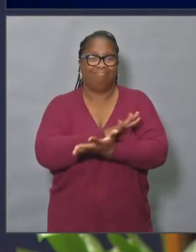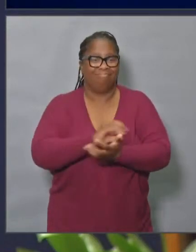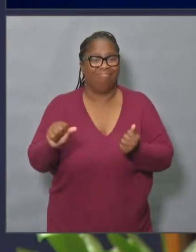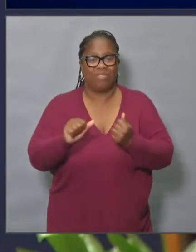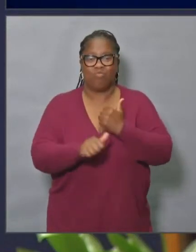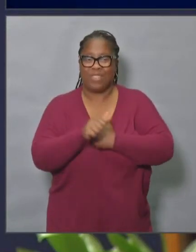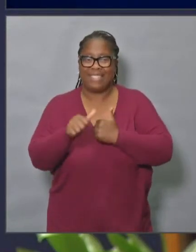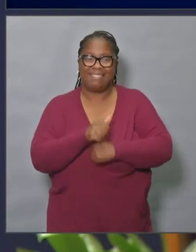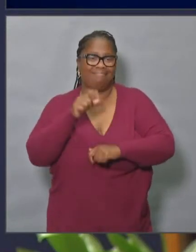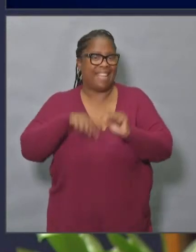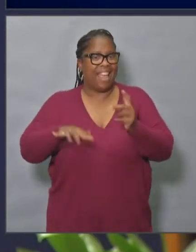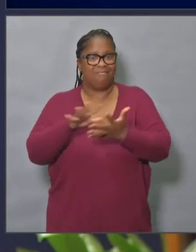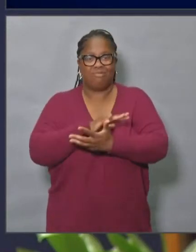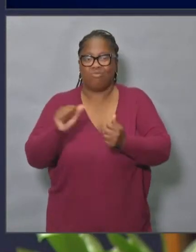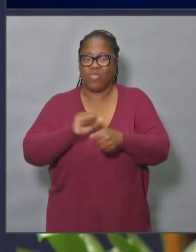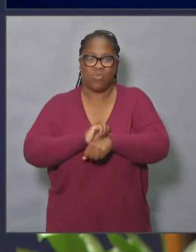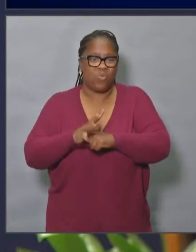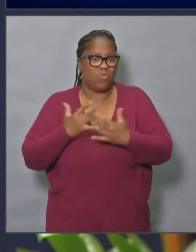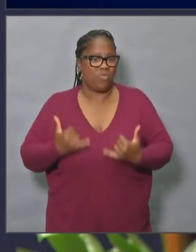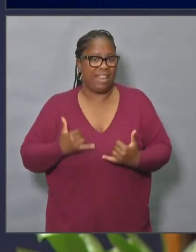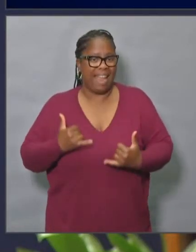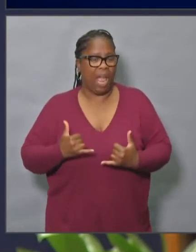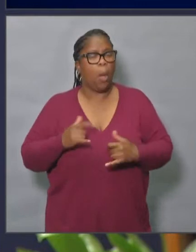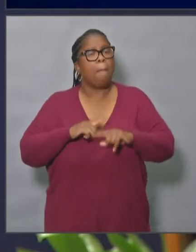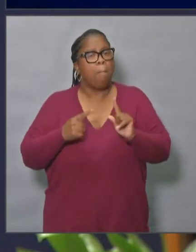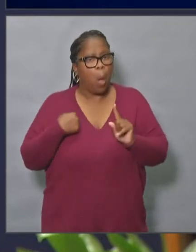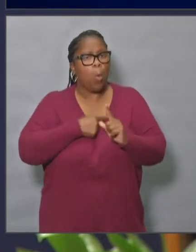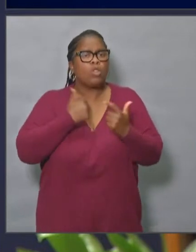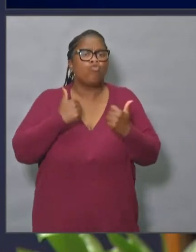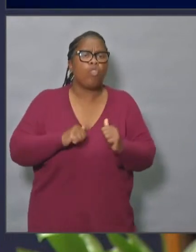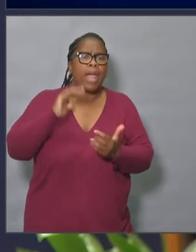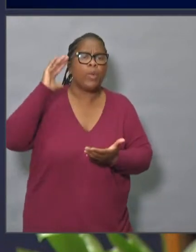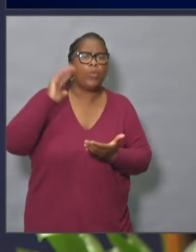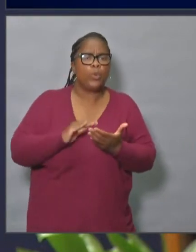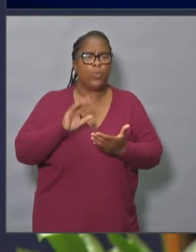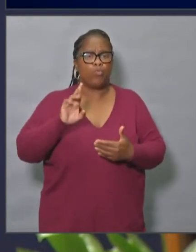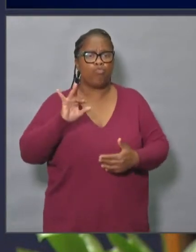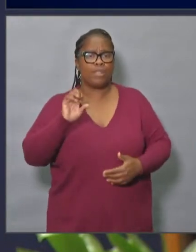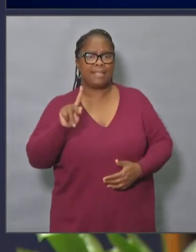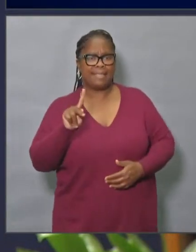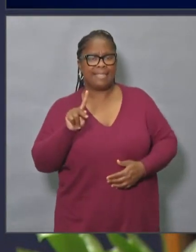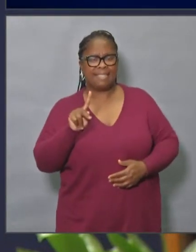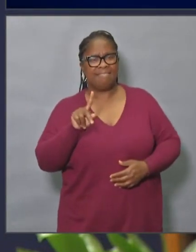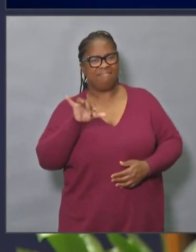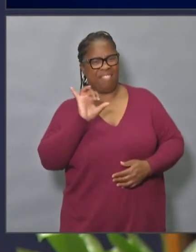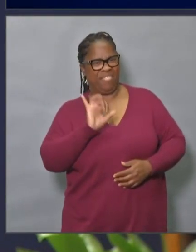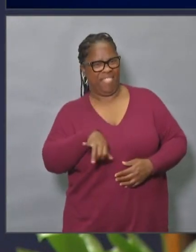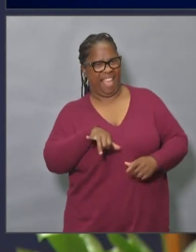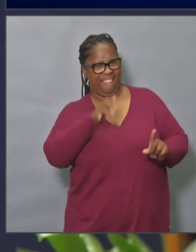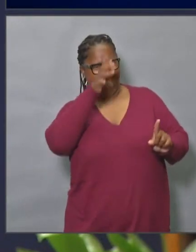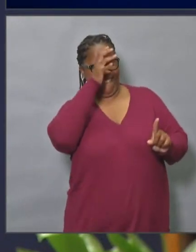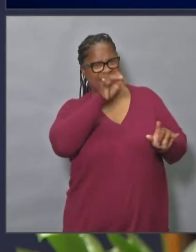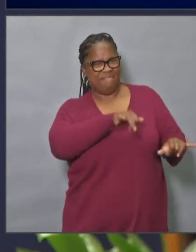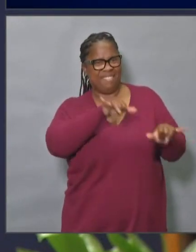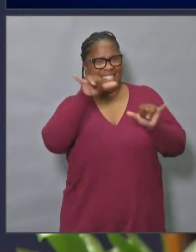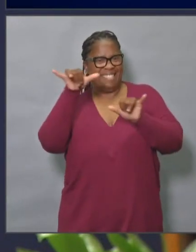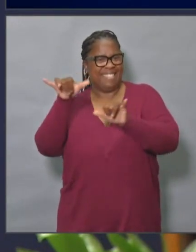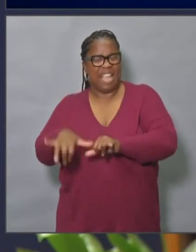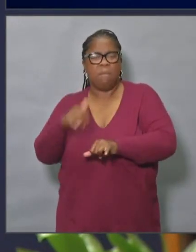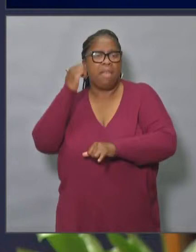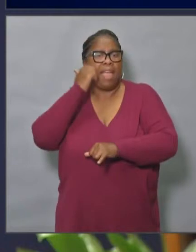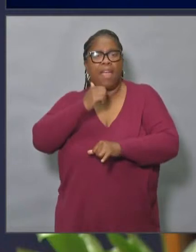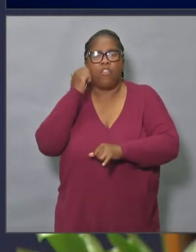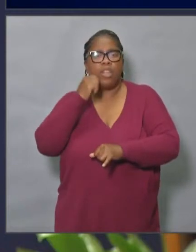take action to reduce the risk. This approach is similar to other decisions and choices that we make every day in our